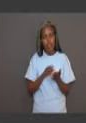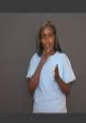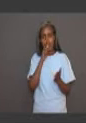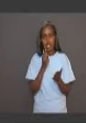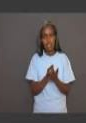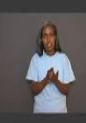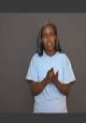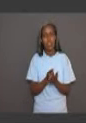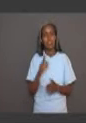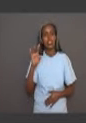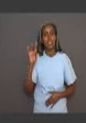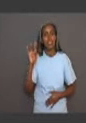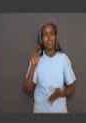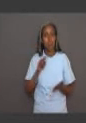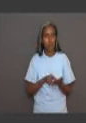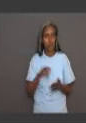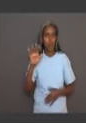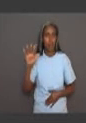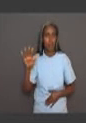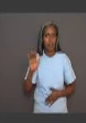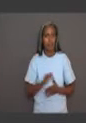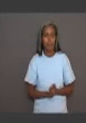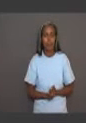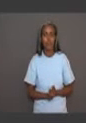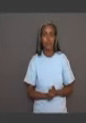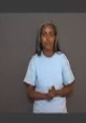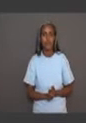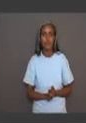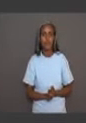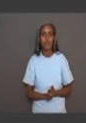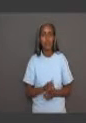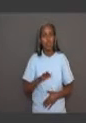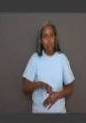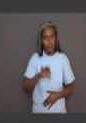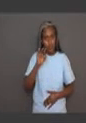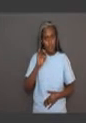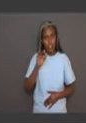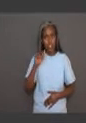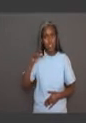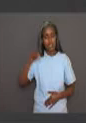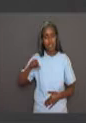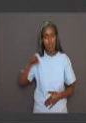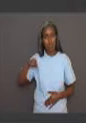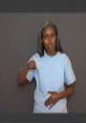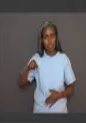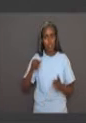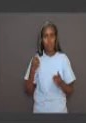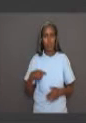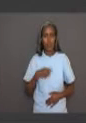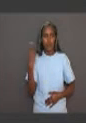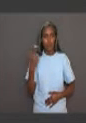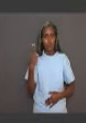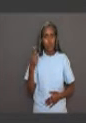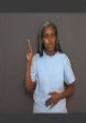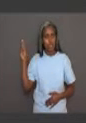data is 8.5. To find the quartiles, we will use